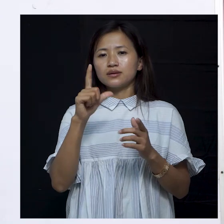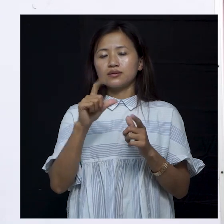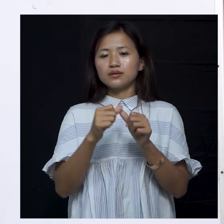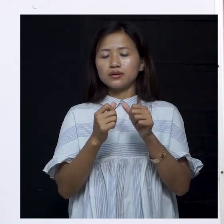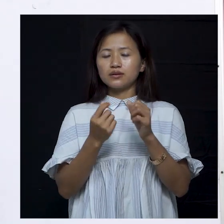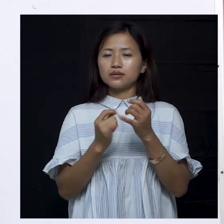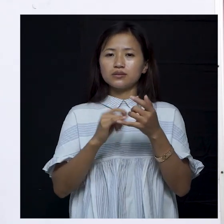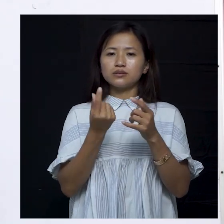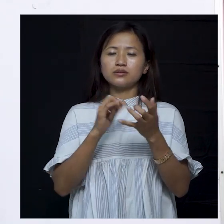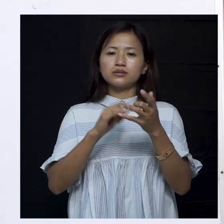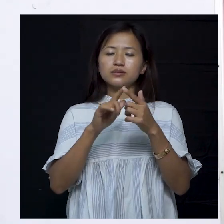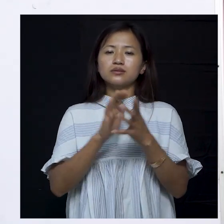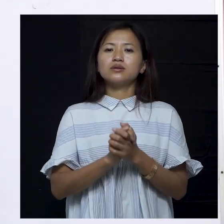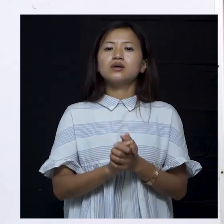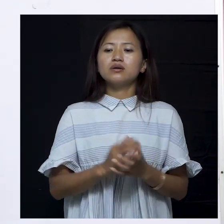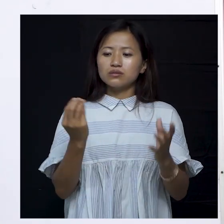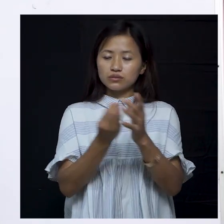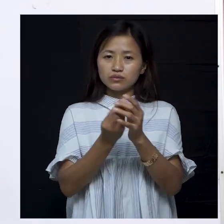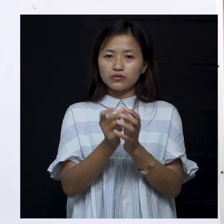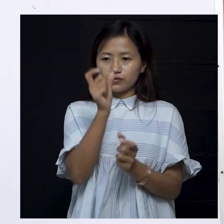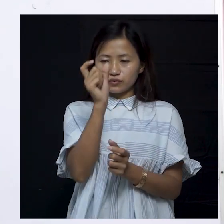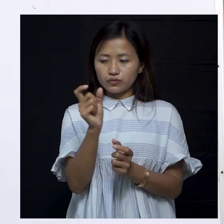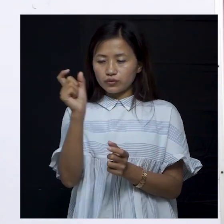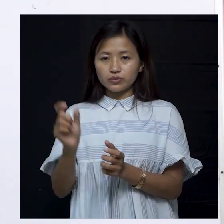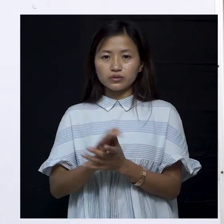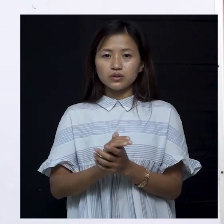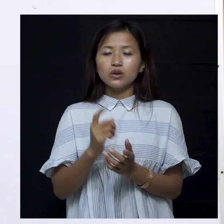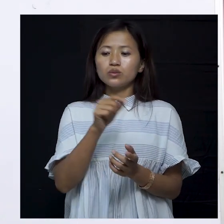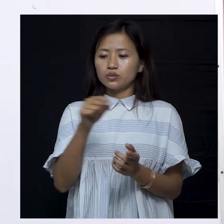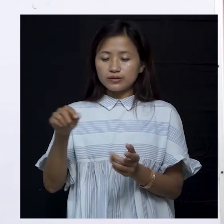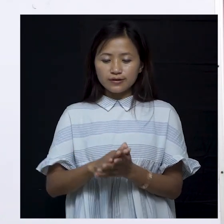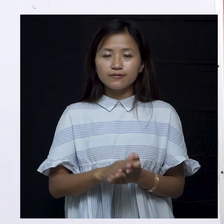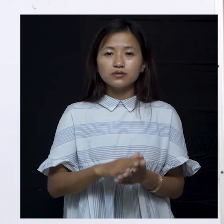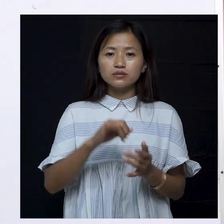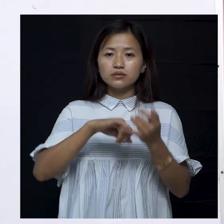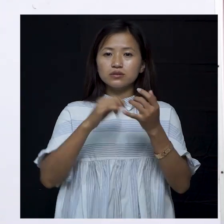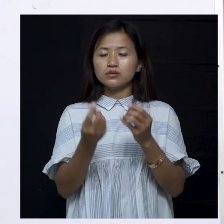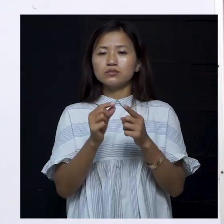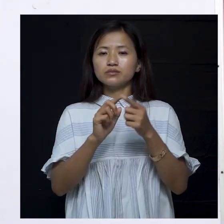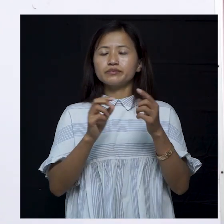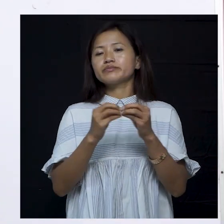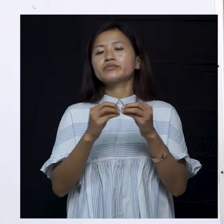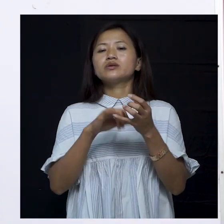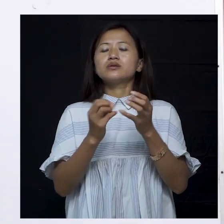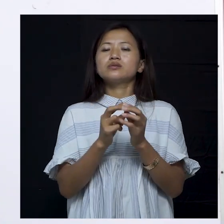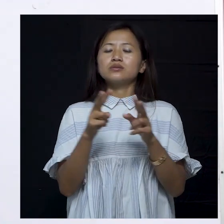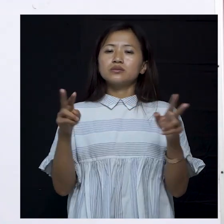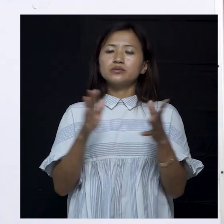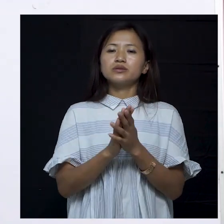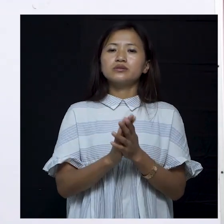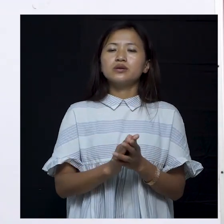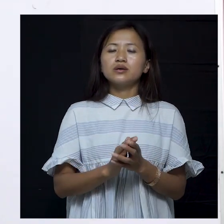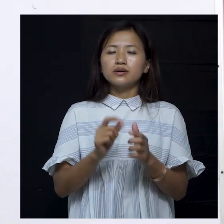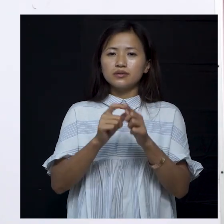we will see that there are a group of words which has a subject, a predicate, and a verb, but it still is a